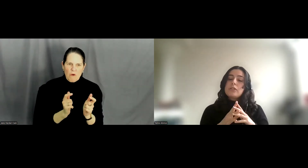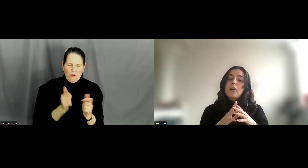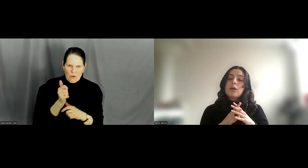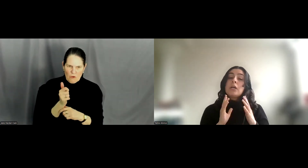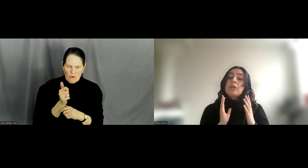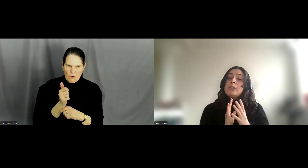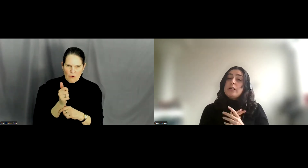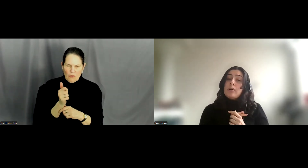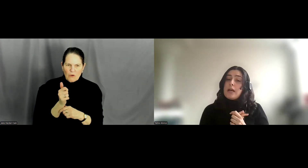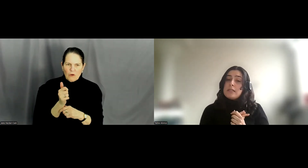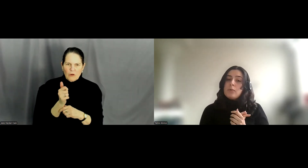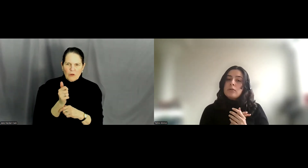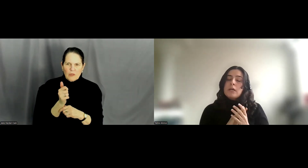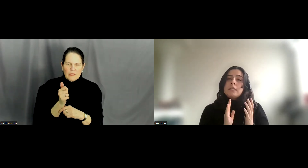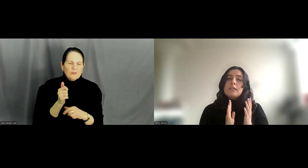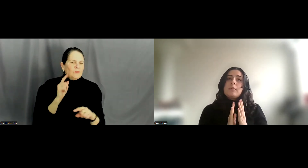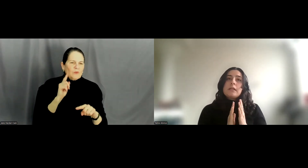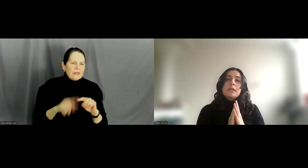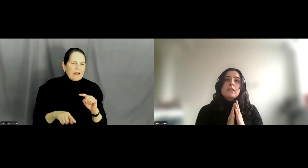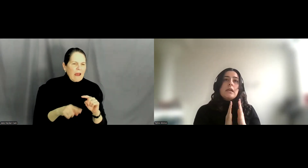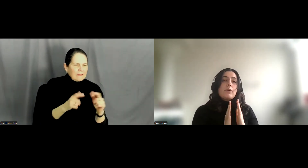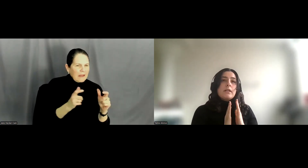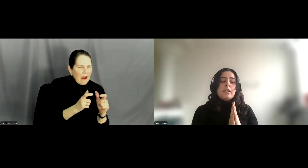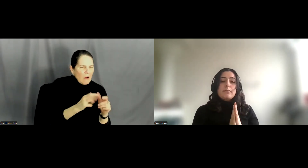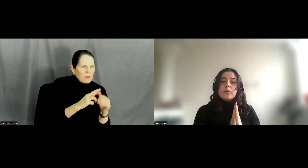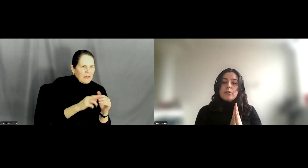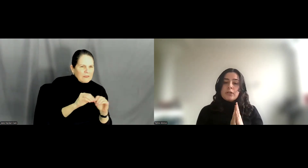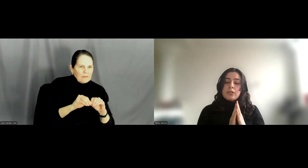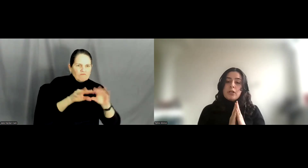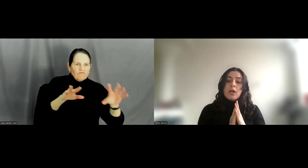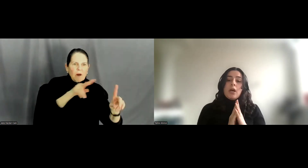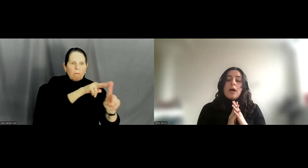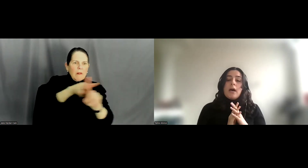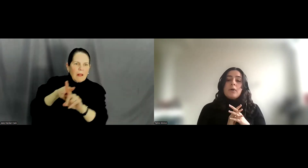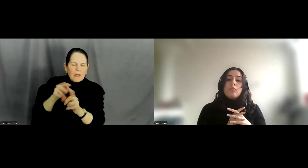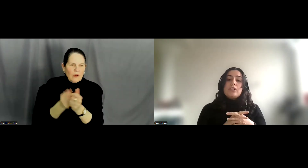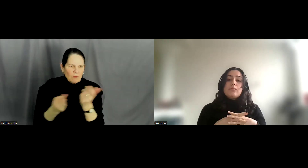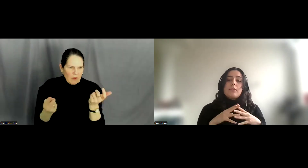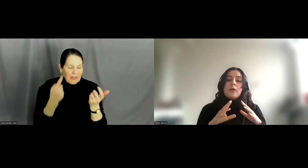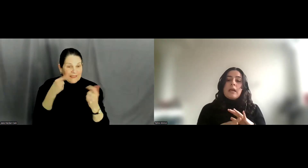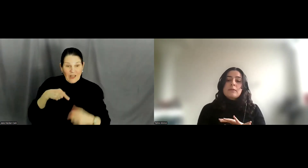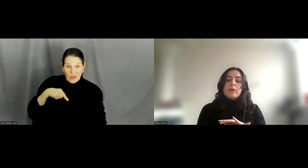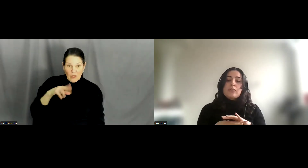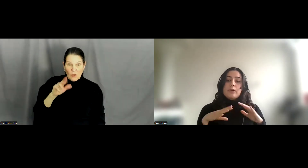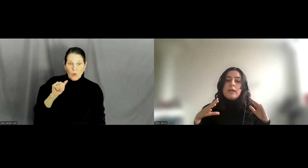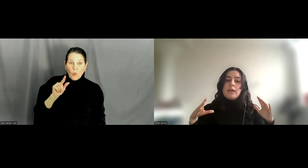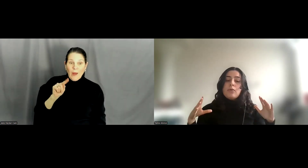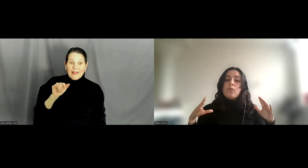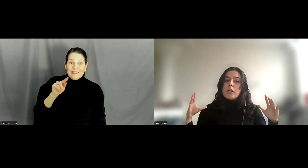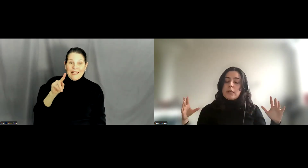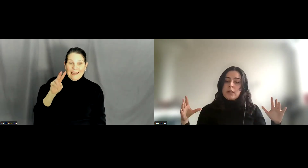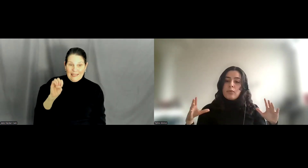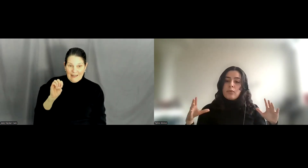therefore is not generalizable. This is because in qualitative research, we do a more